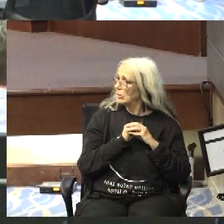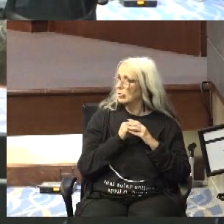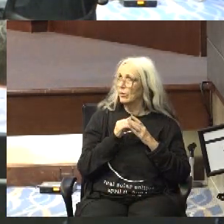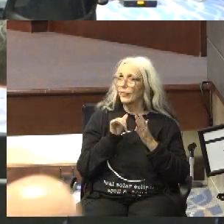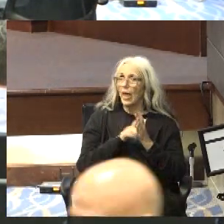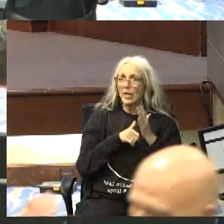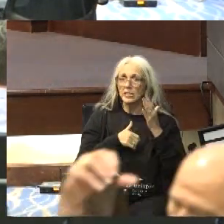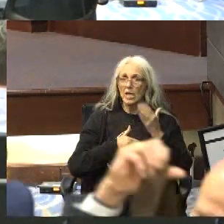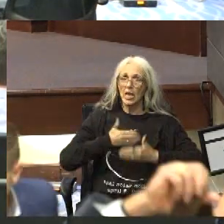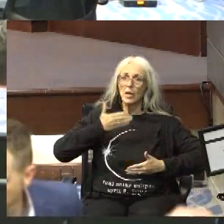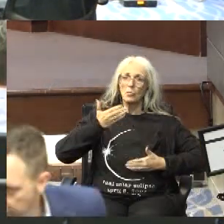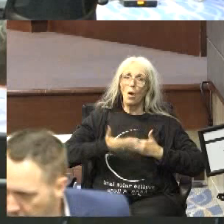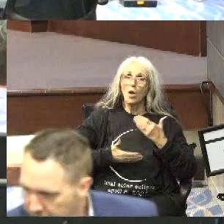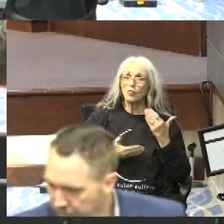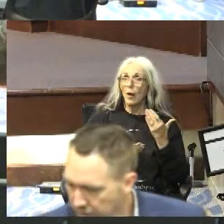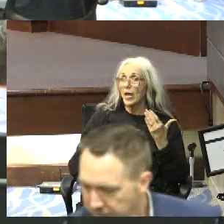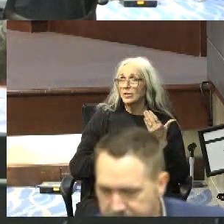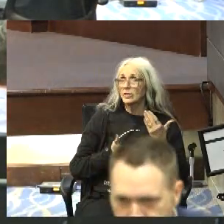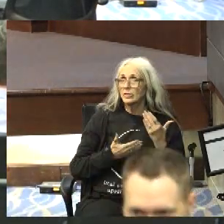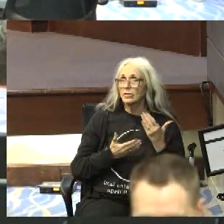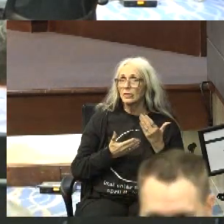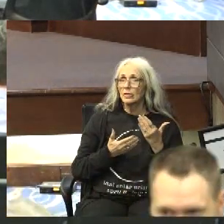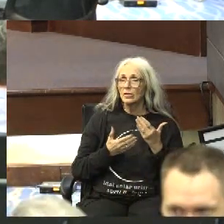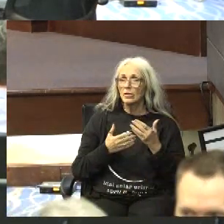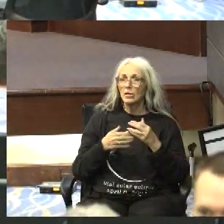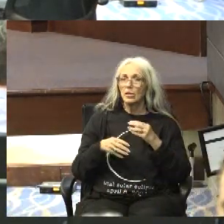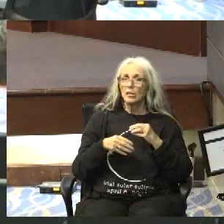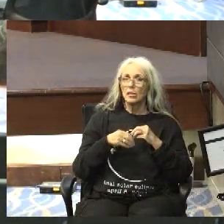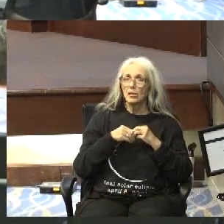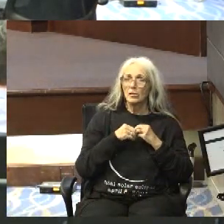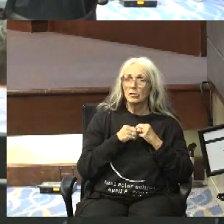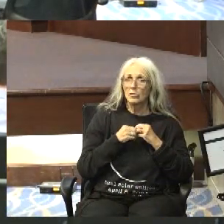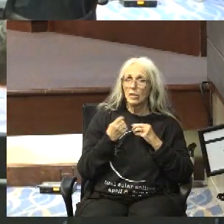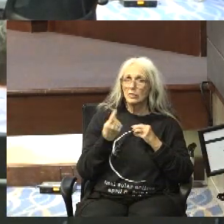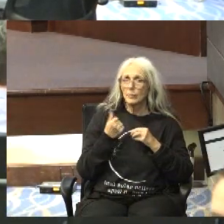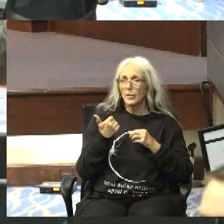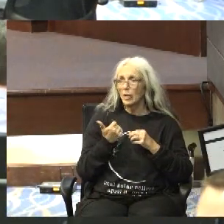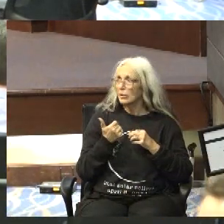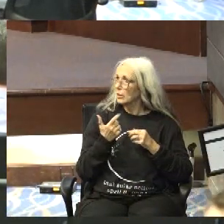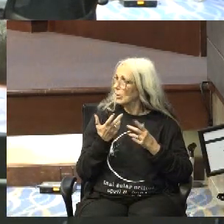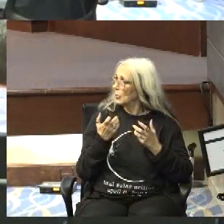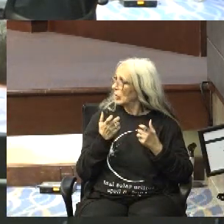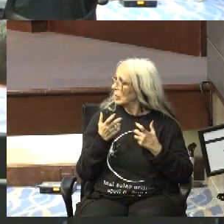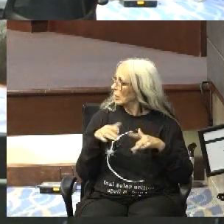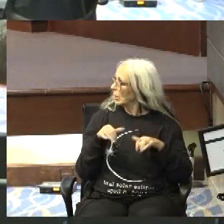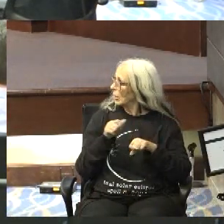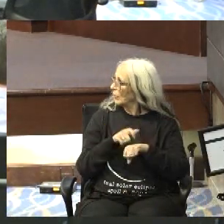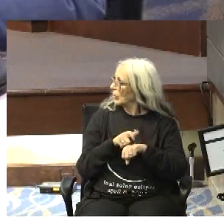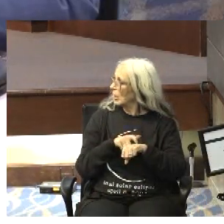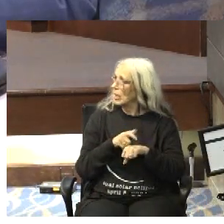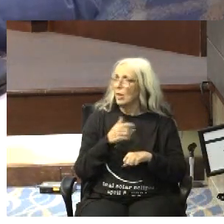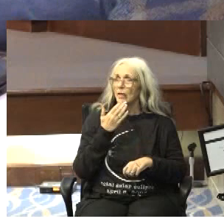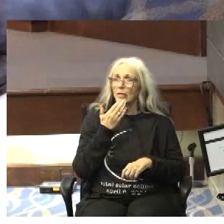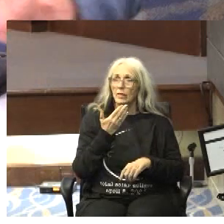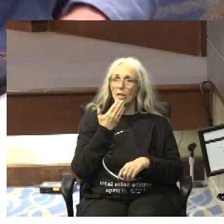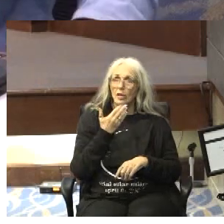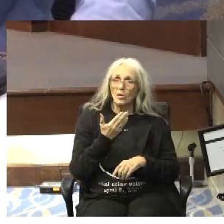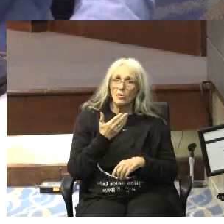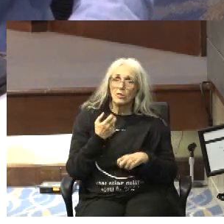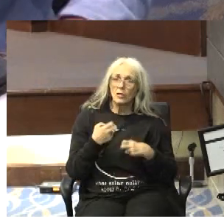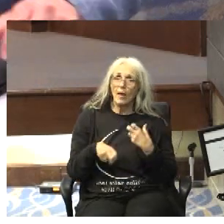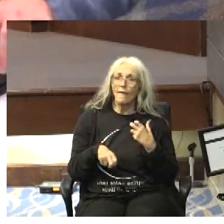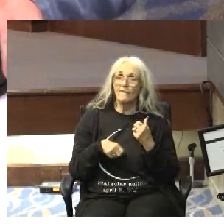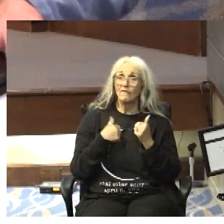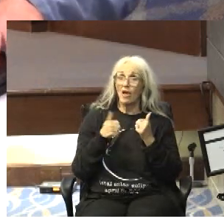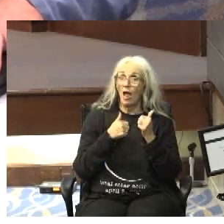progress. That'll be a fun addition to the weekend as well. So, Jonathan, awesome. Thanks for the time. Thank you, Bradley. And tough to